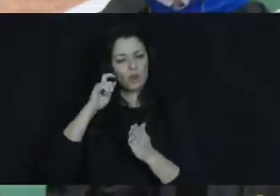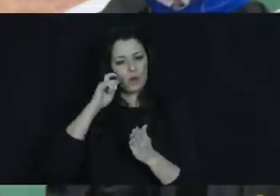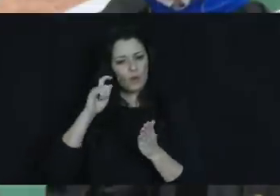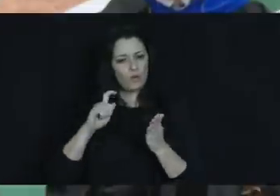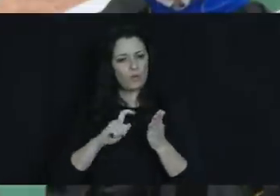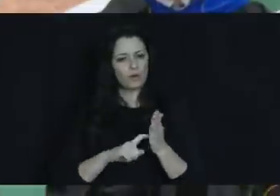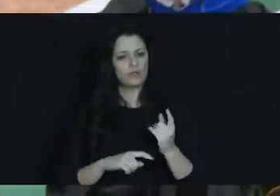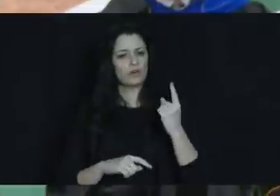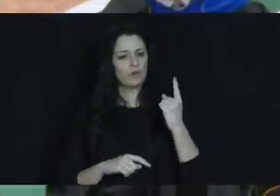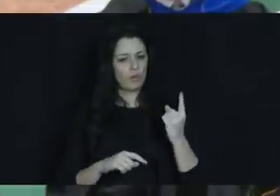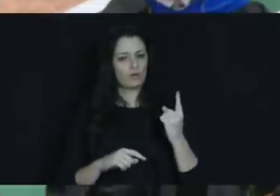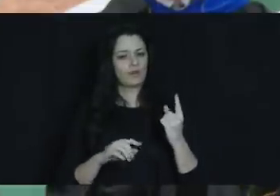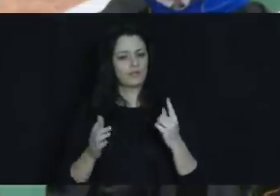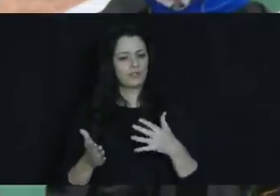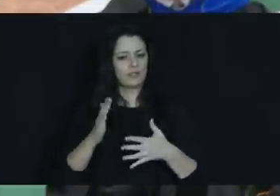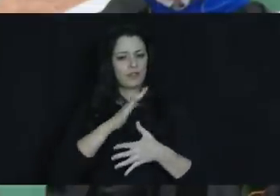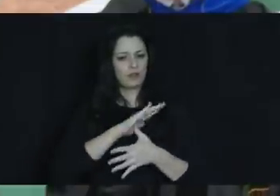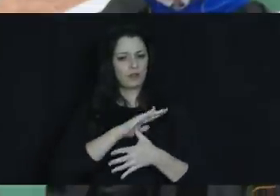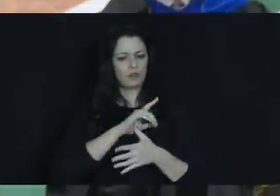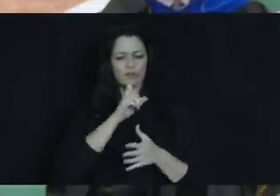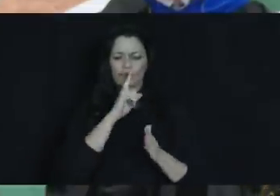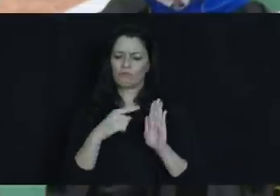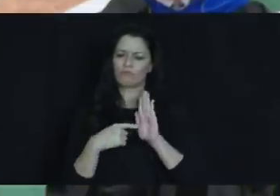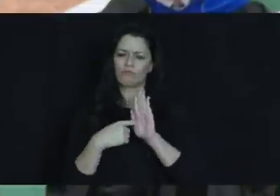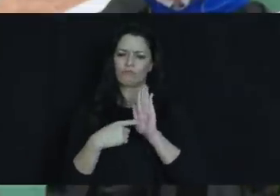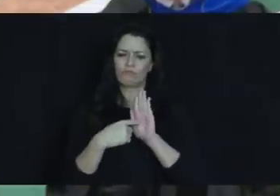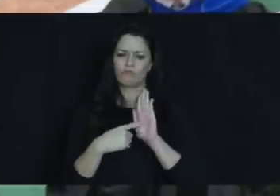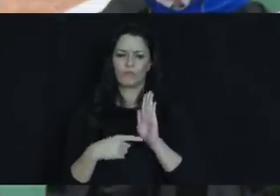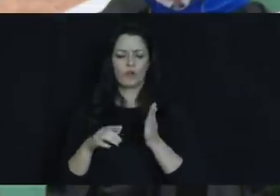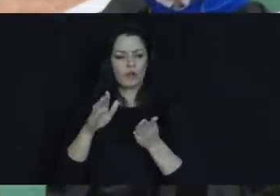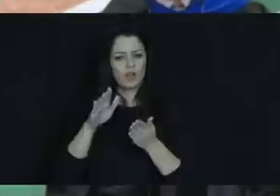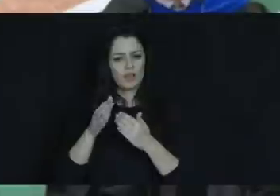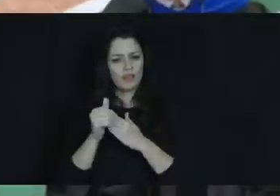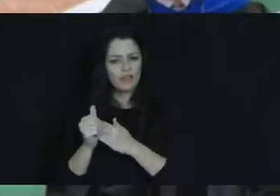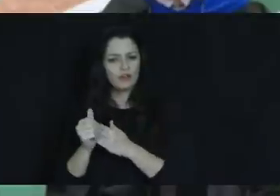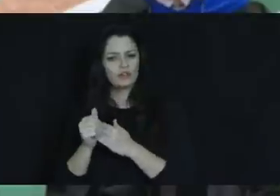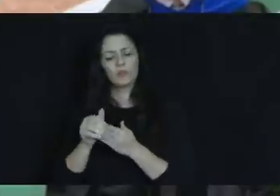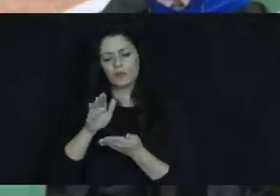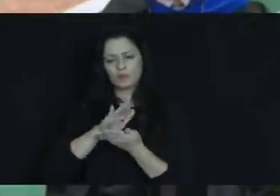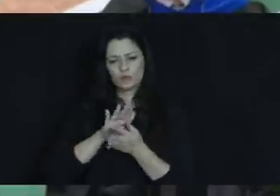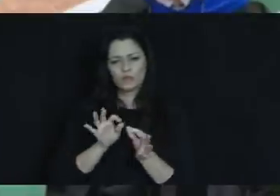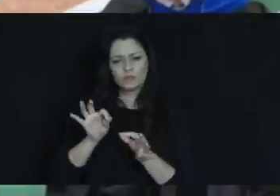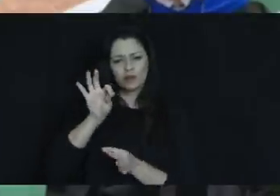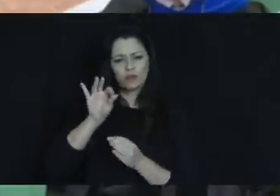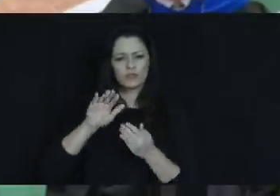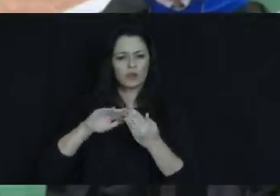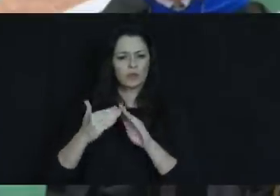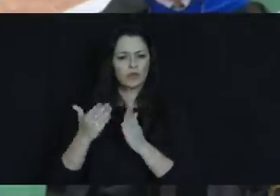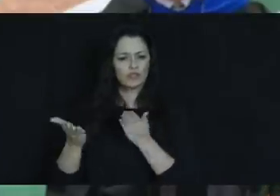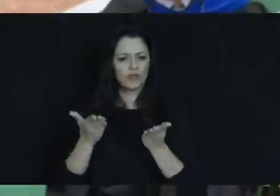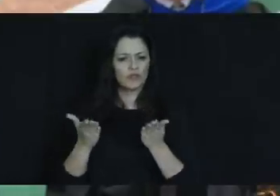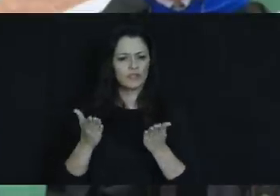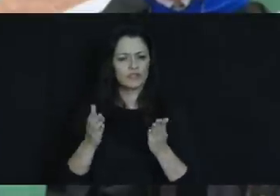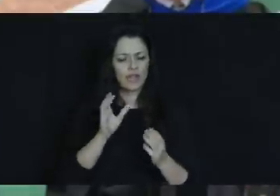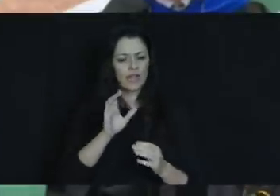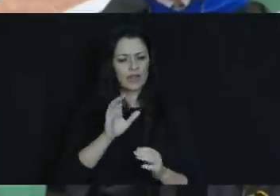embodies leadership, school spirit, community service, character, and